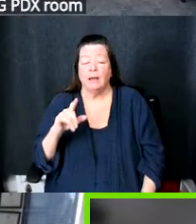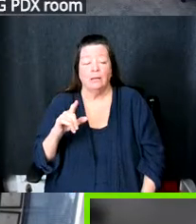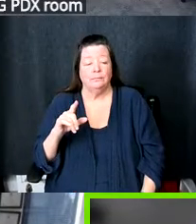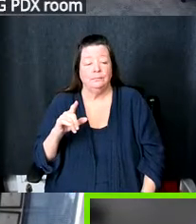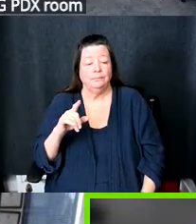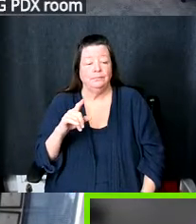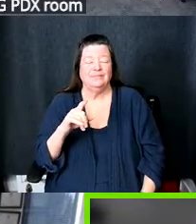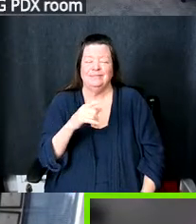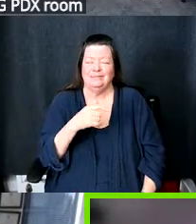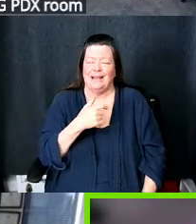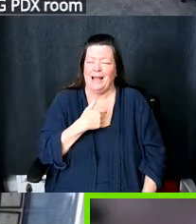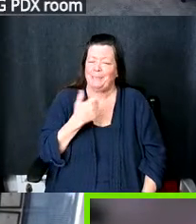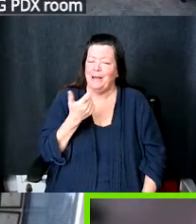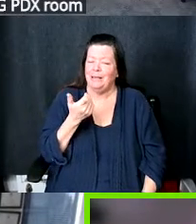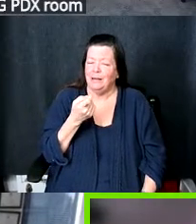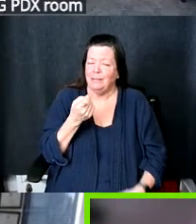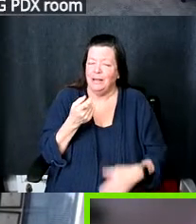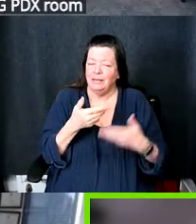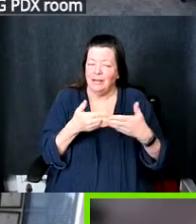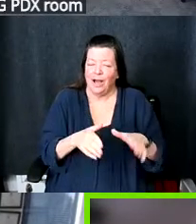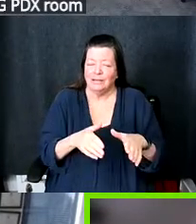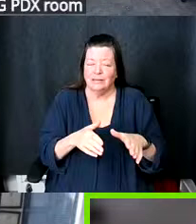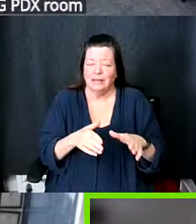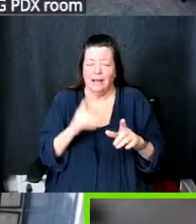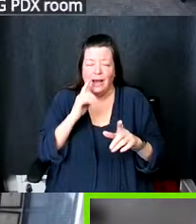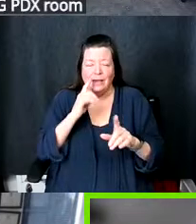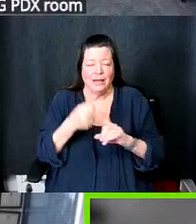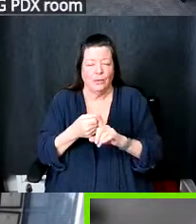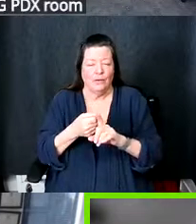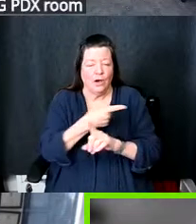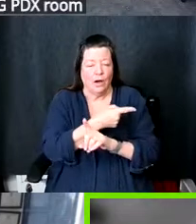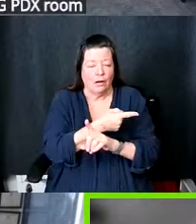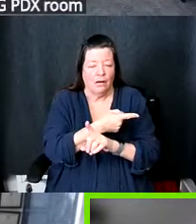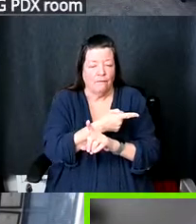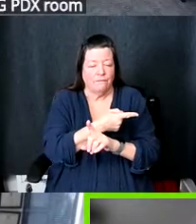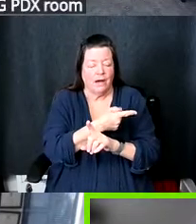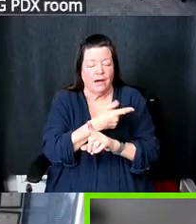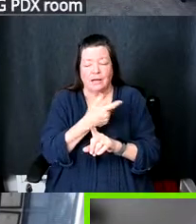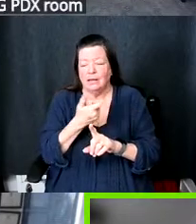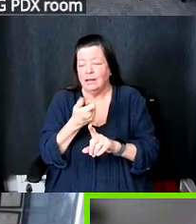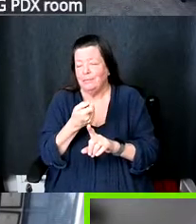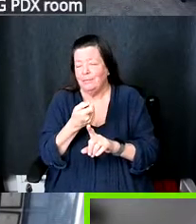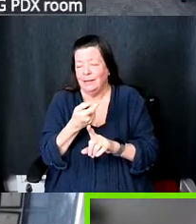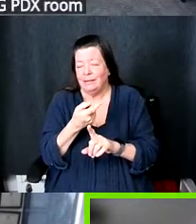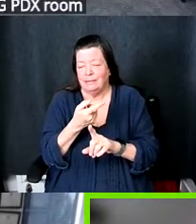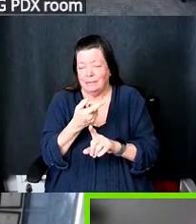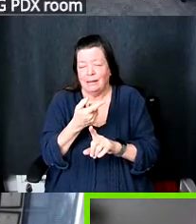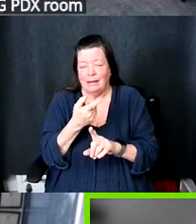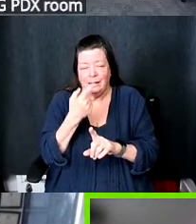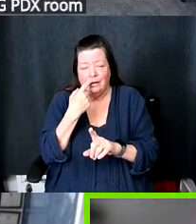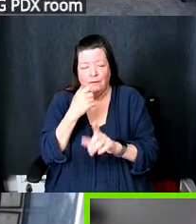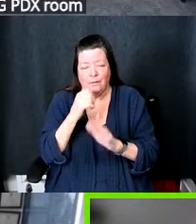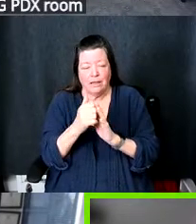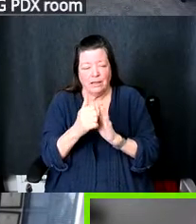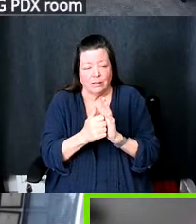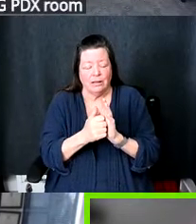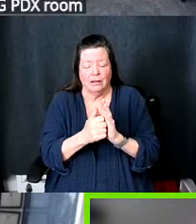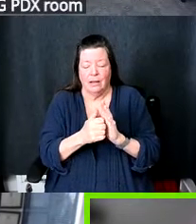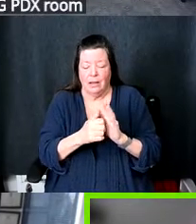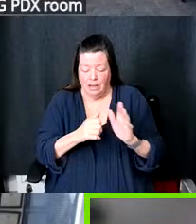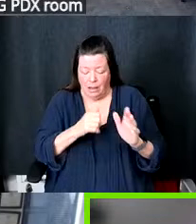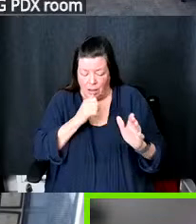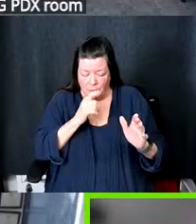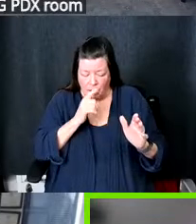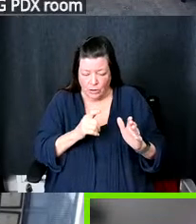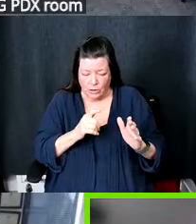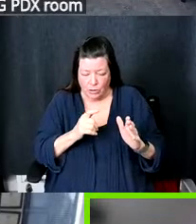I'm a little lost as to, we've kind of gone off on what feels like a little bit of a tangent, and I'm not sure exactly